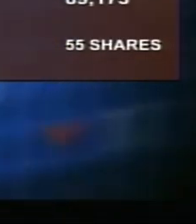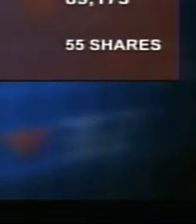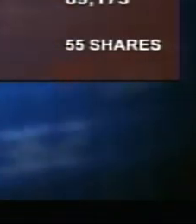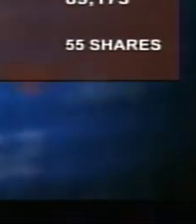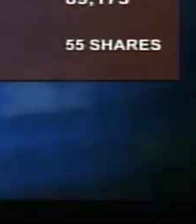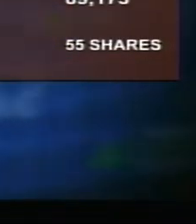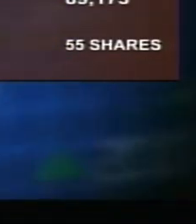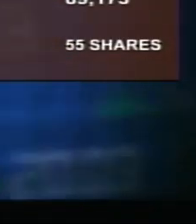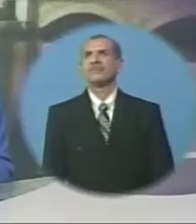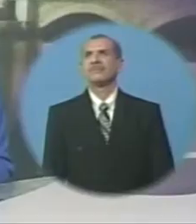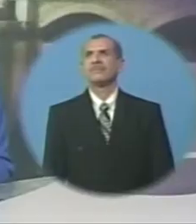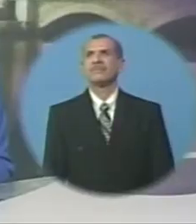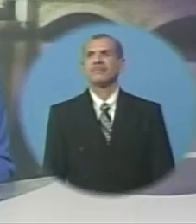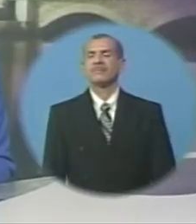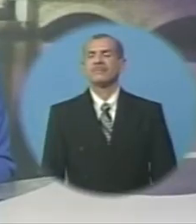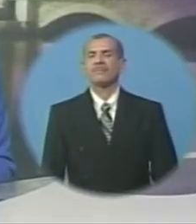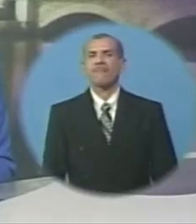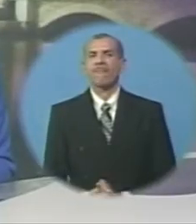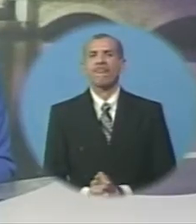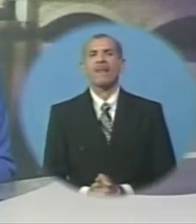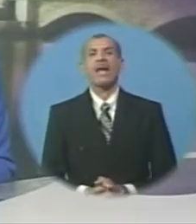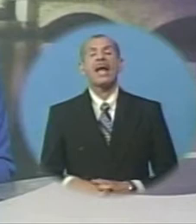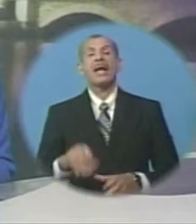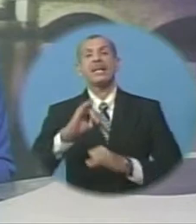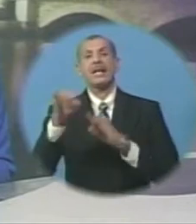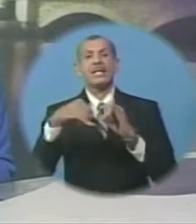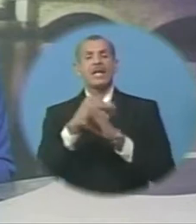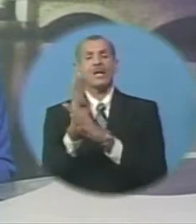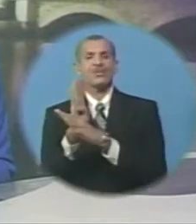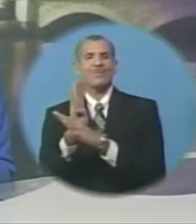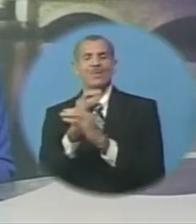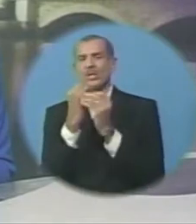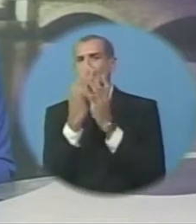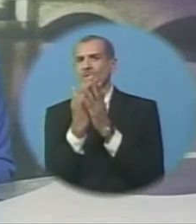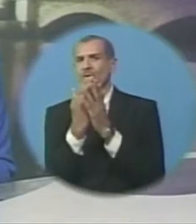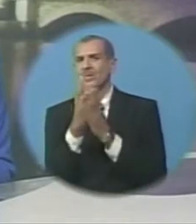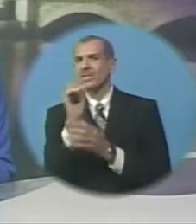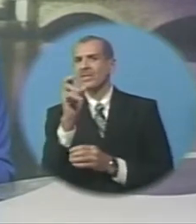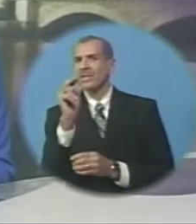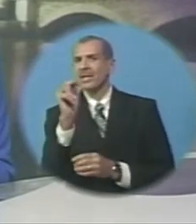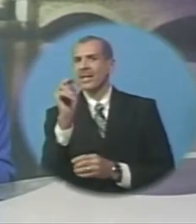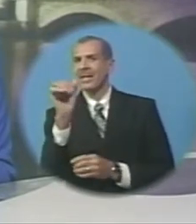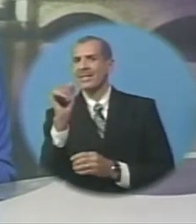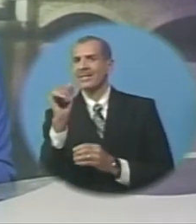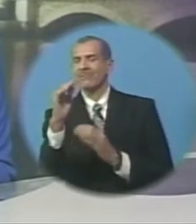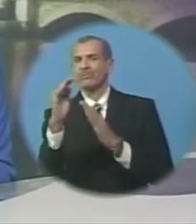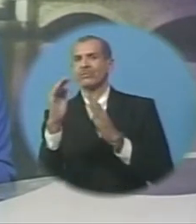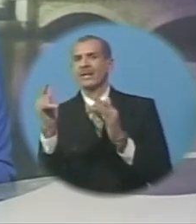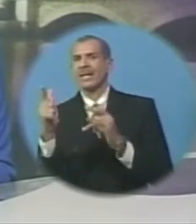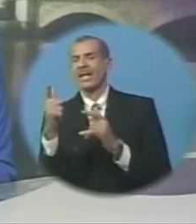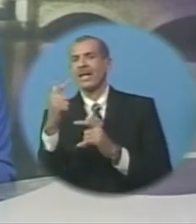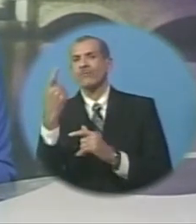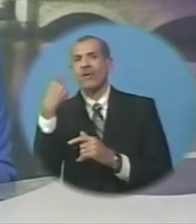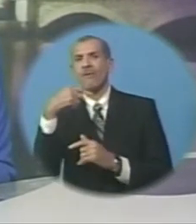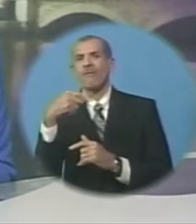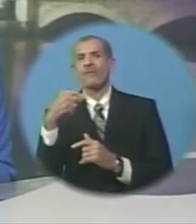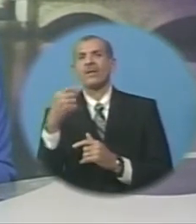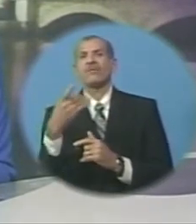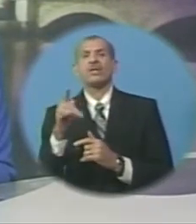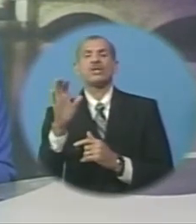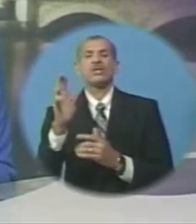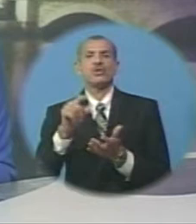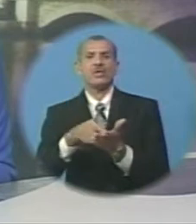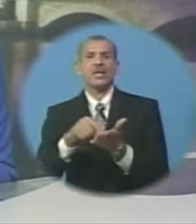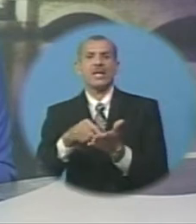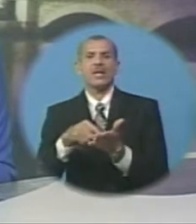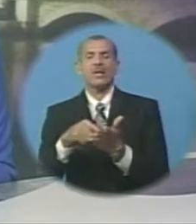$13.58 each. And in international business, China's insatiable appetite for fried chicken used to be a big reason